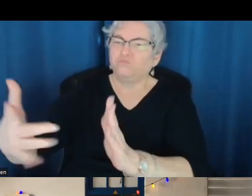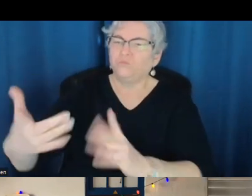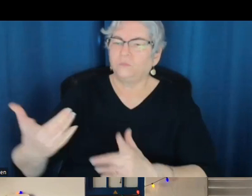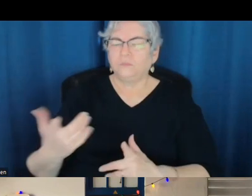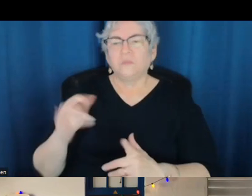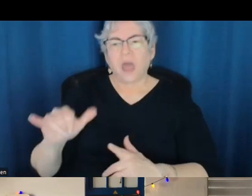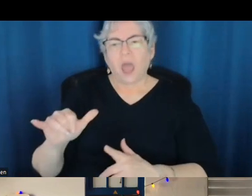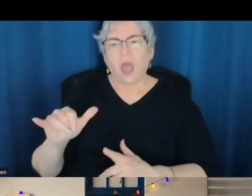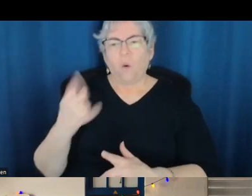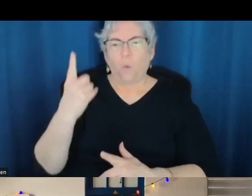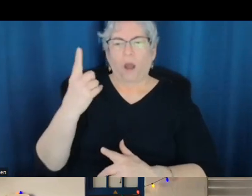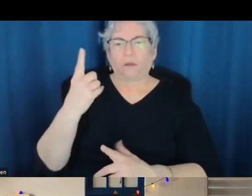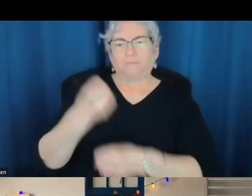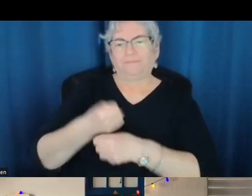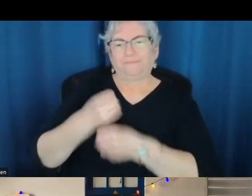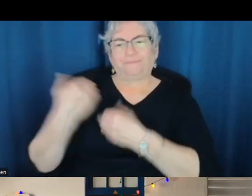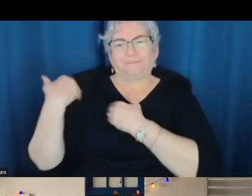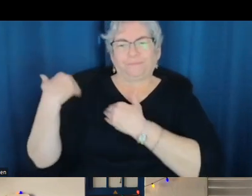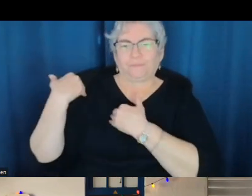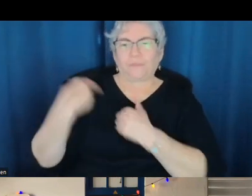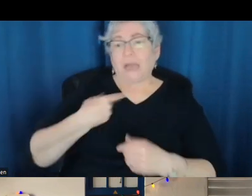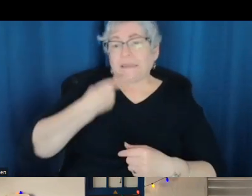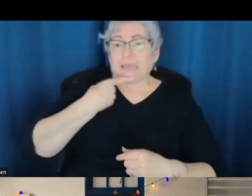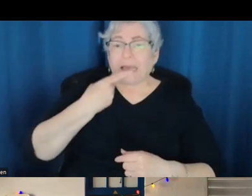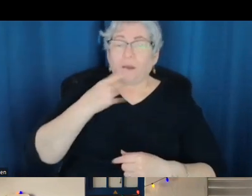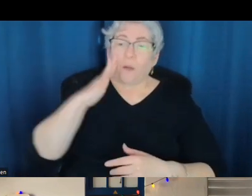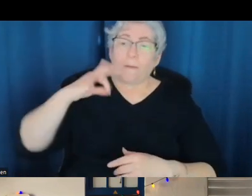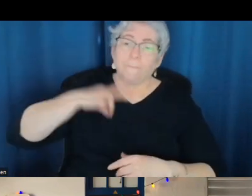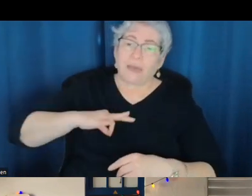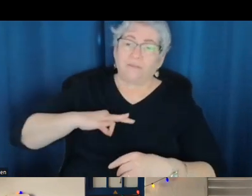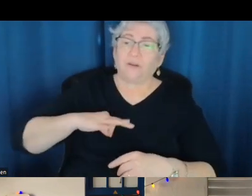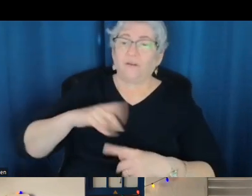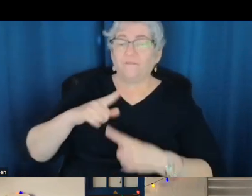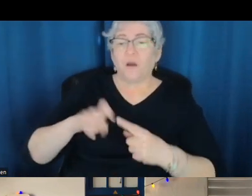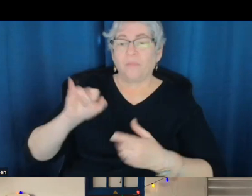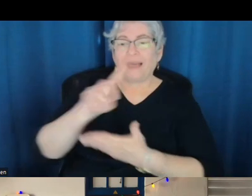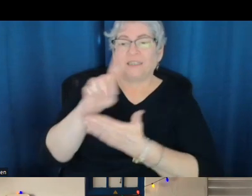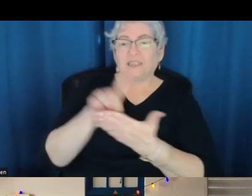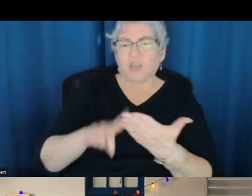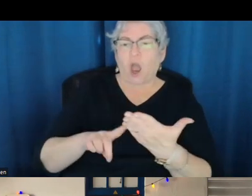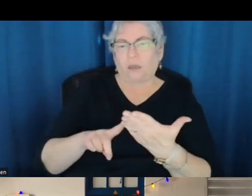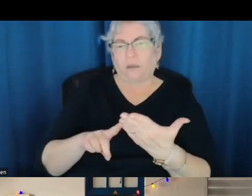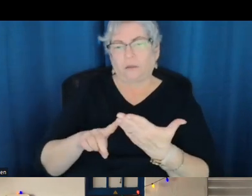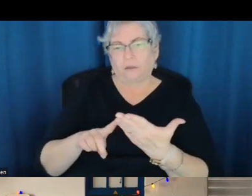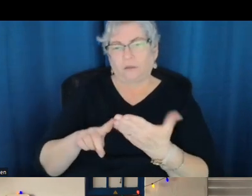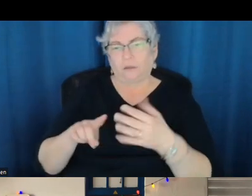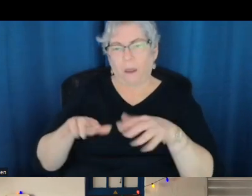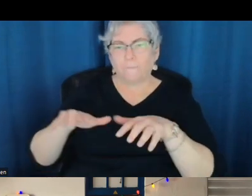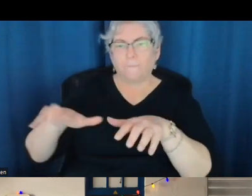is probably the one task that I would say will benefit from a designed meadow. So